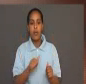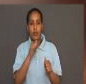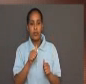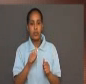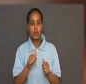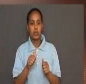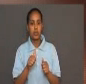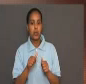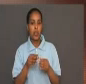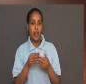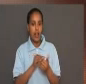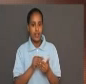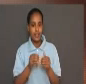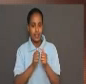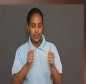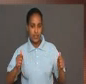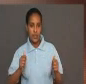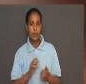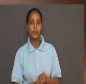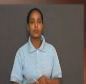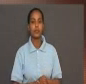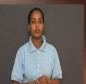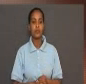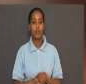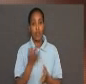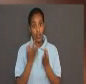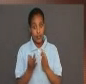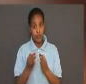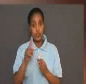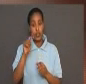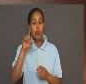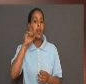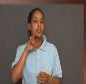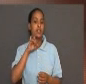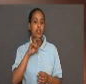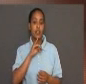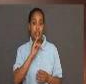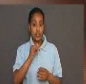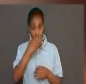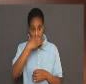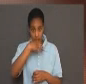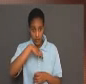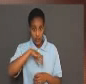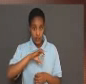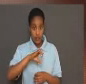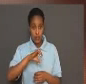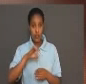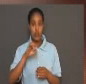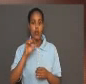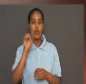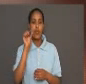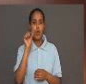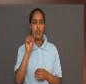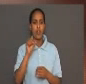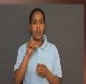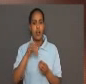grant elasticity. If the thermoplastic is heated to a point